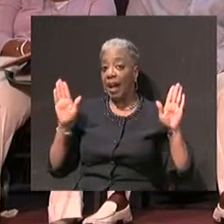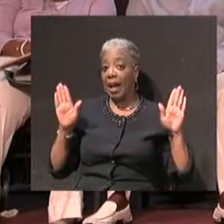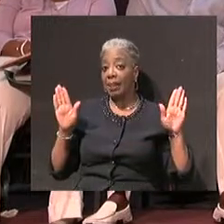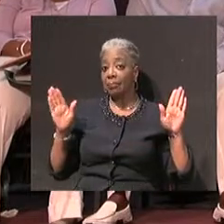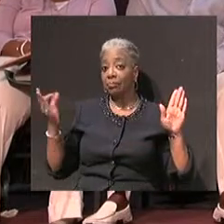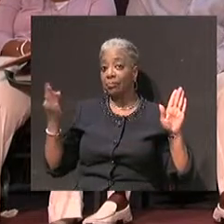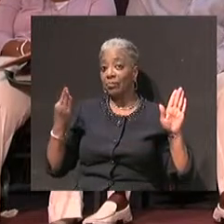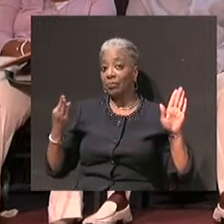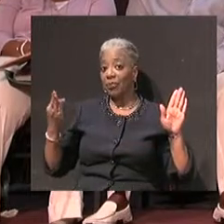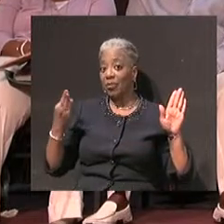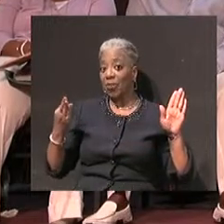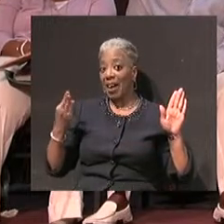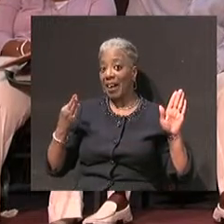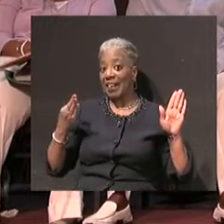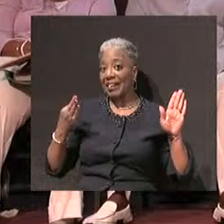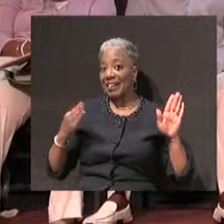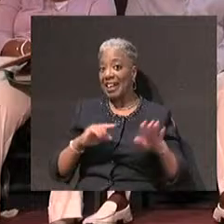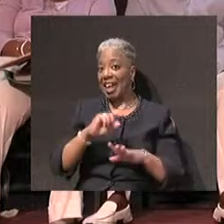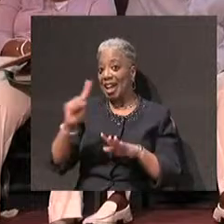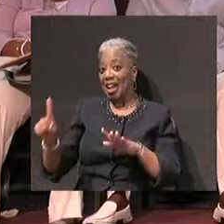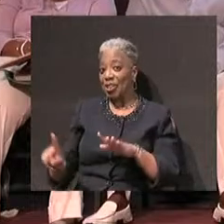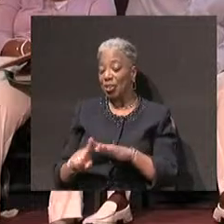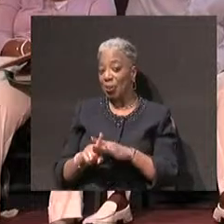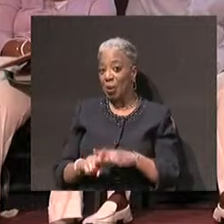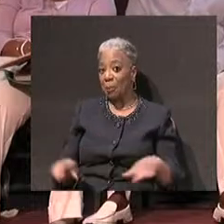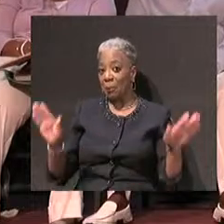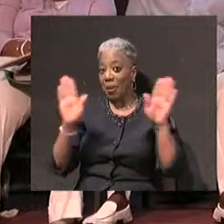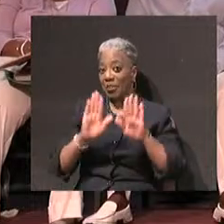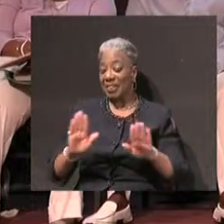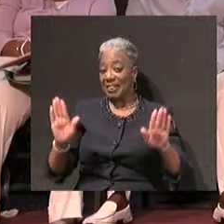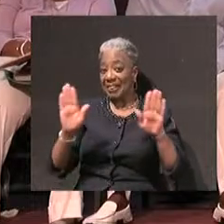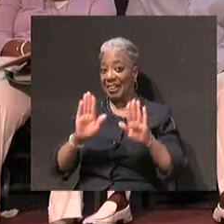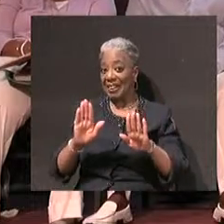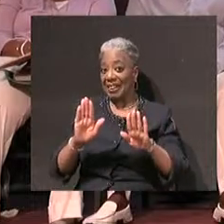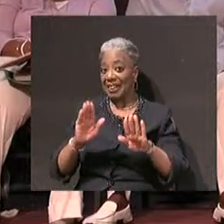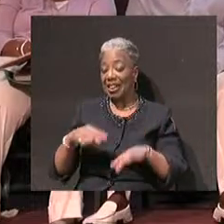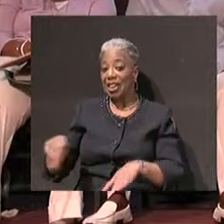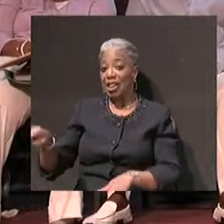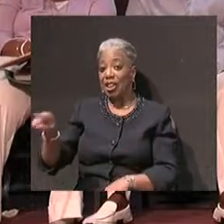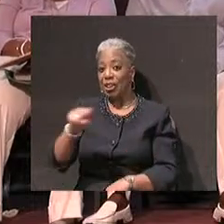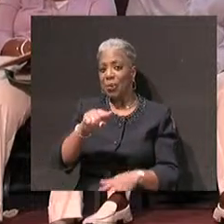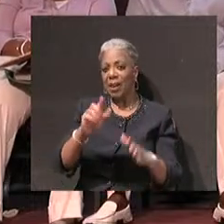and walk here on Sunday, you're going to say, where's Pastor Cosby?